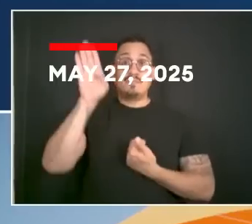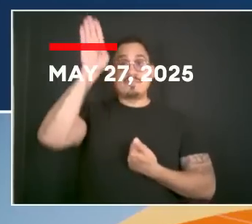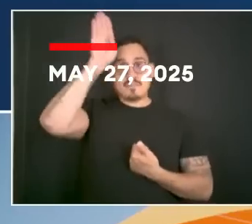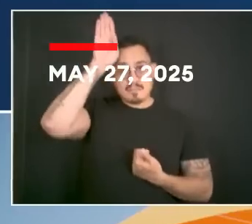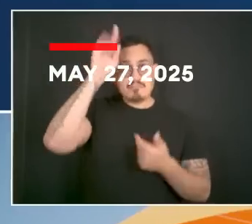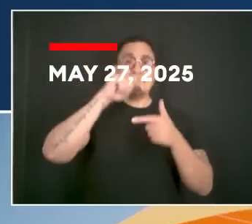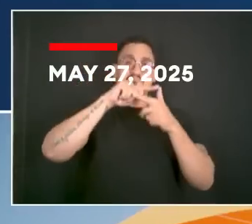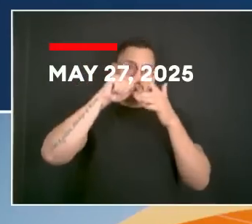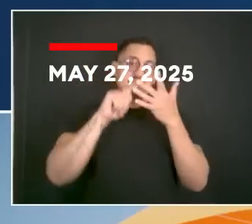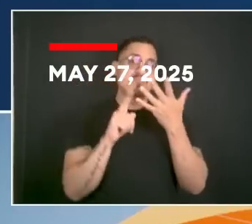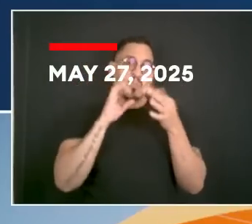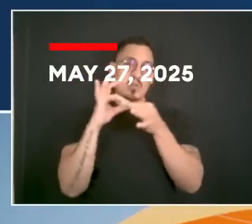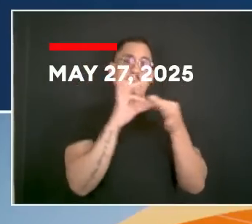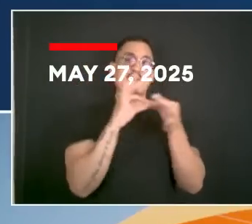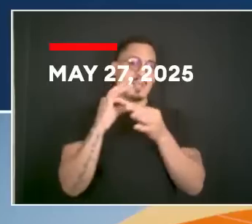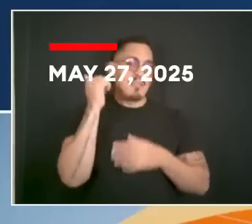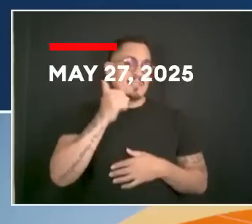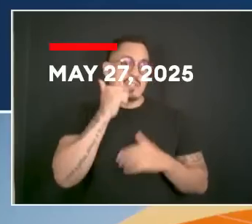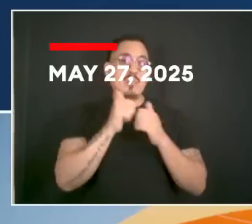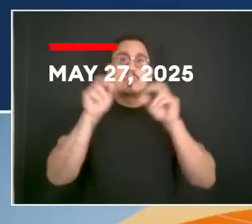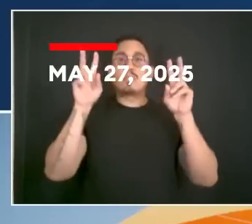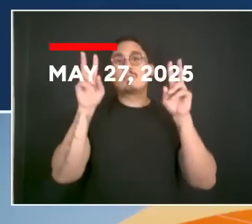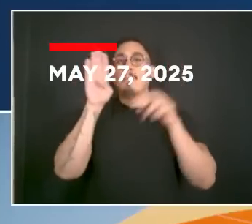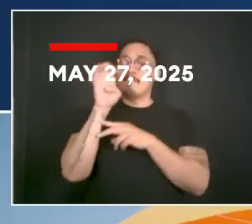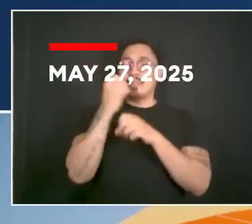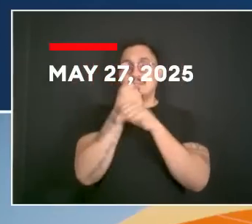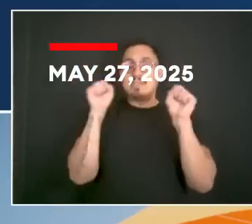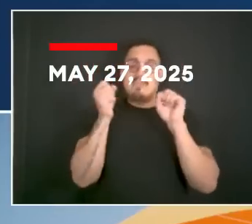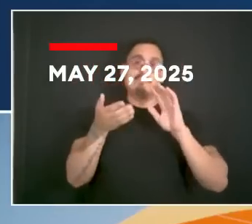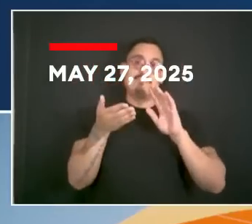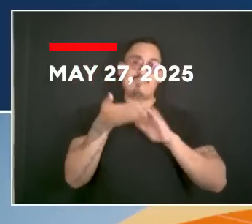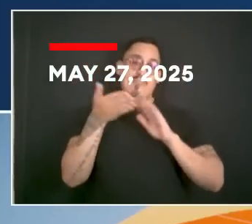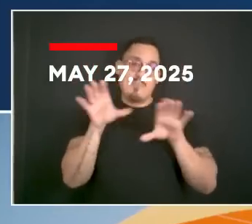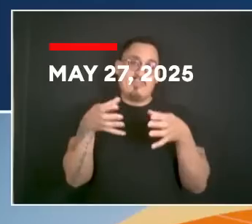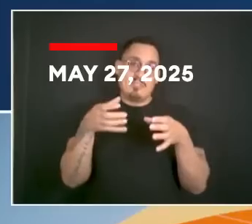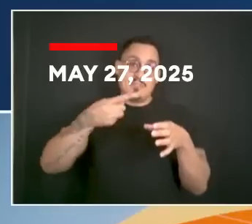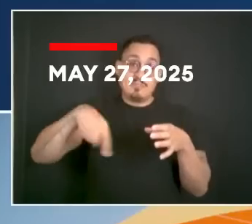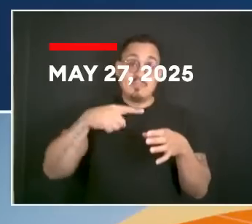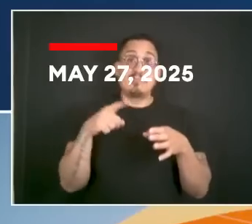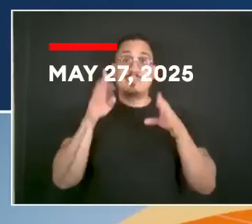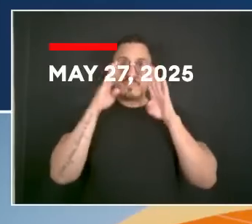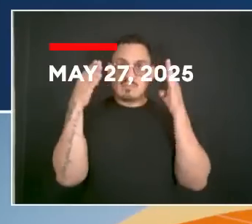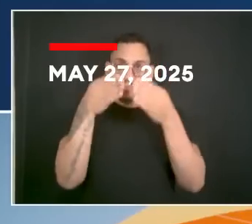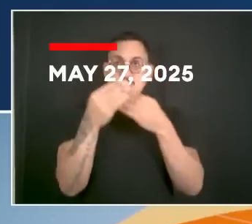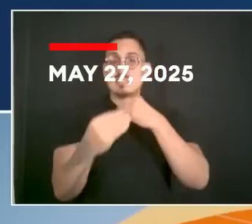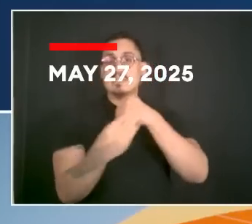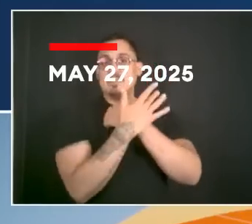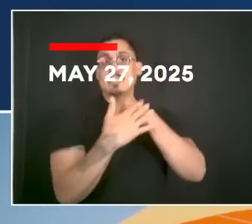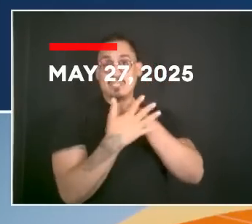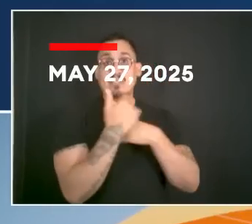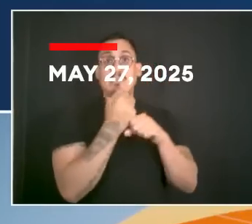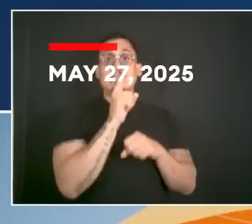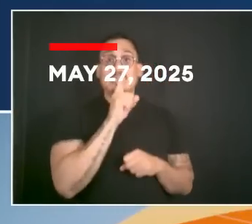beach safety operations across the city's 14 miles of beaches to ensure that we have proper safety.